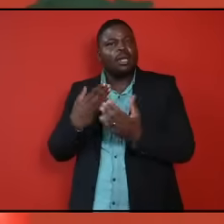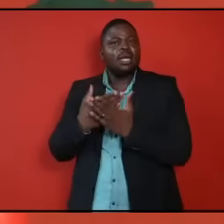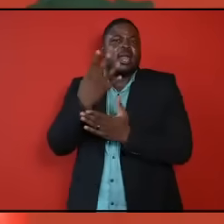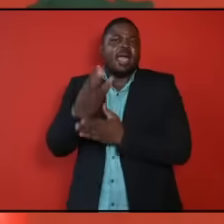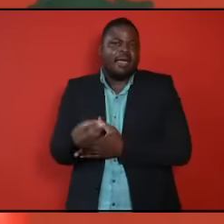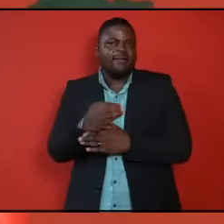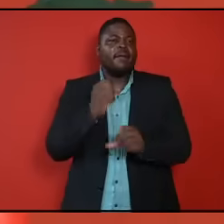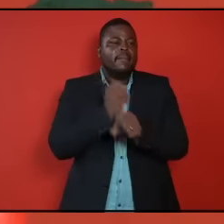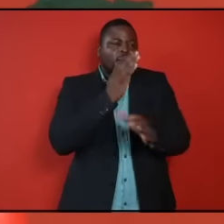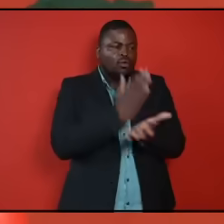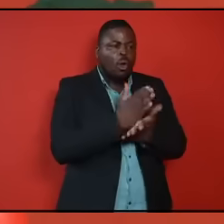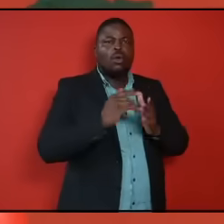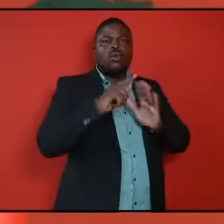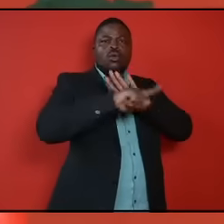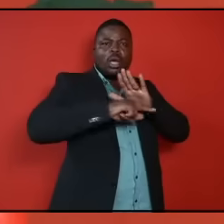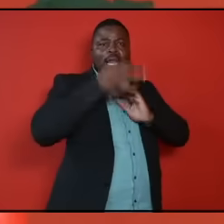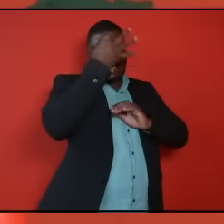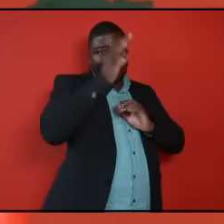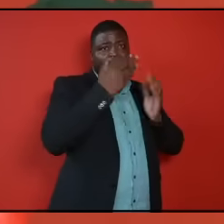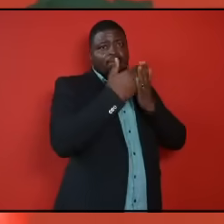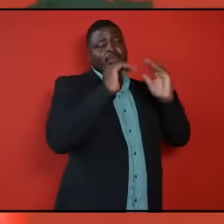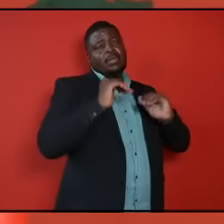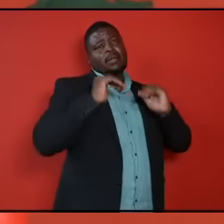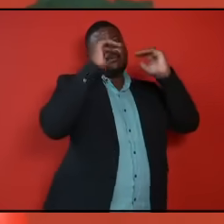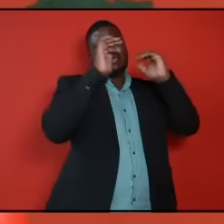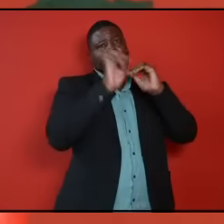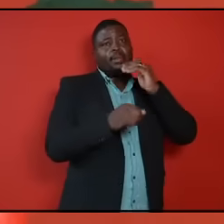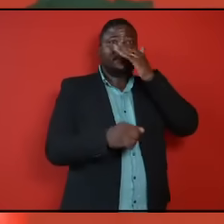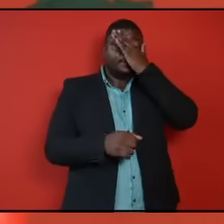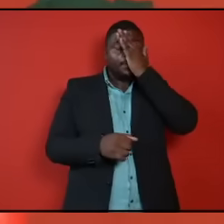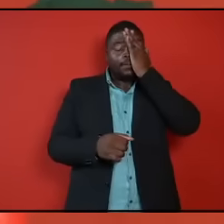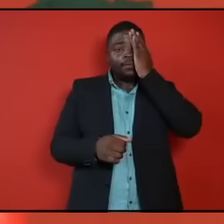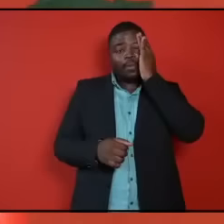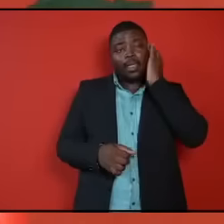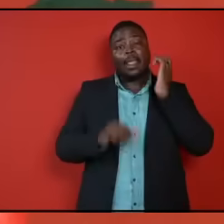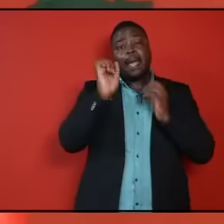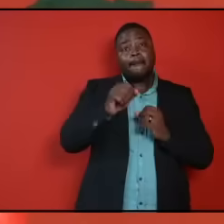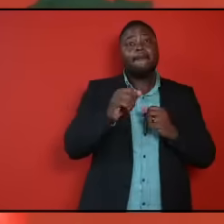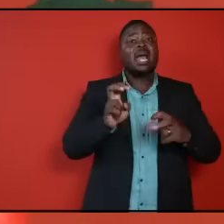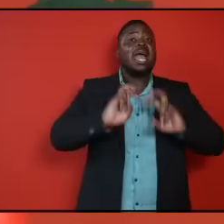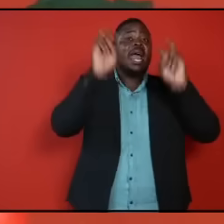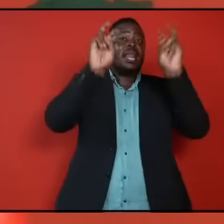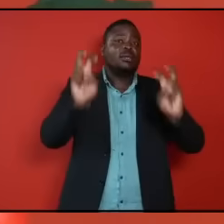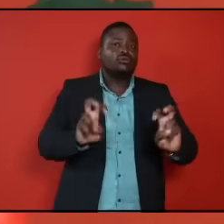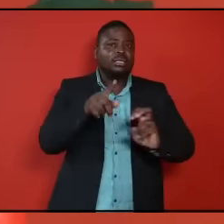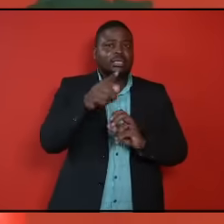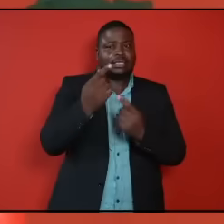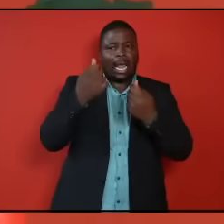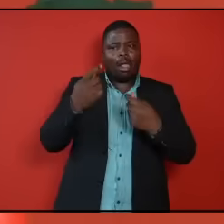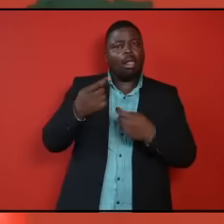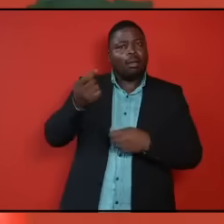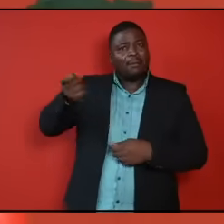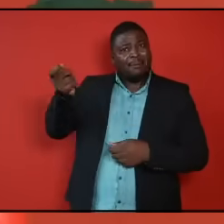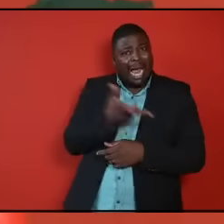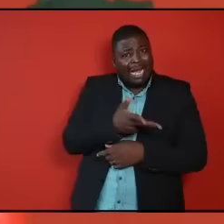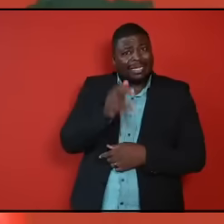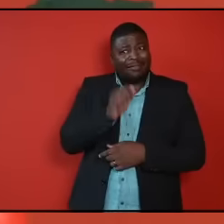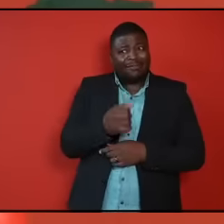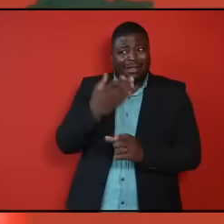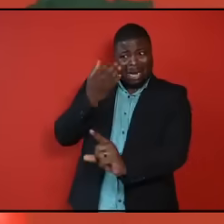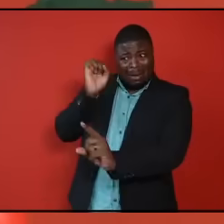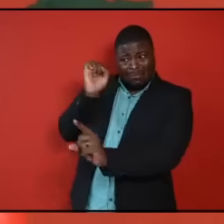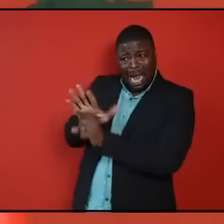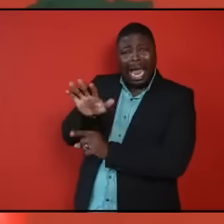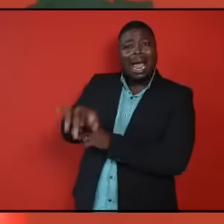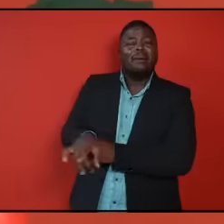government. Electricity pricing and energy insecurity continue to be major drivers of poverty and economic